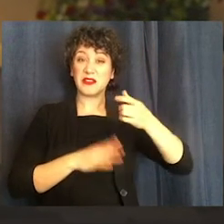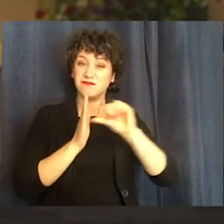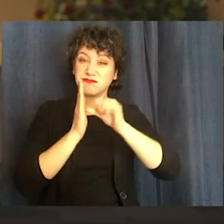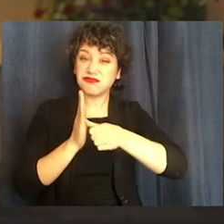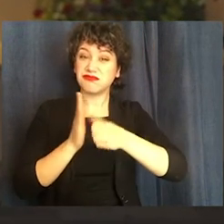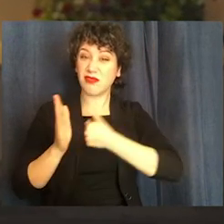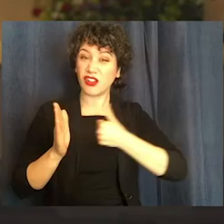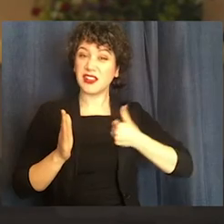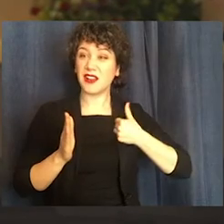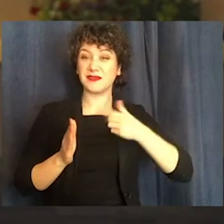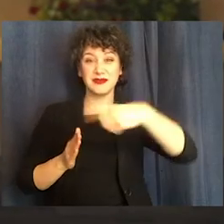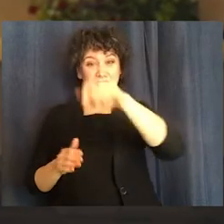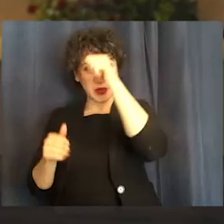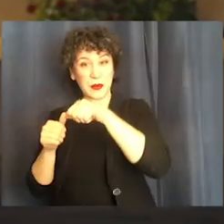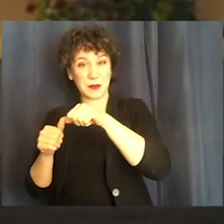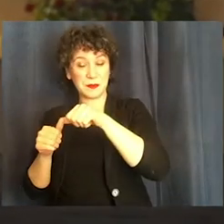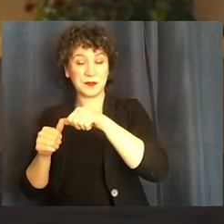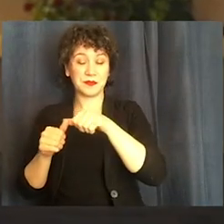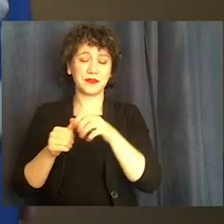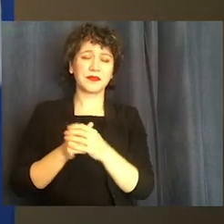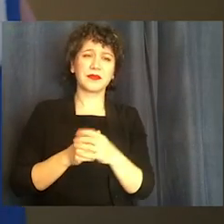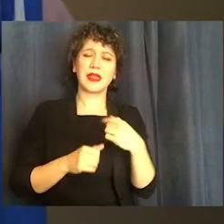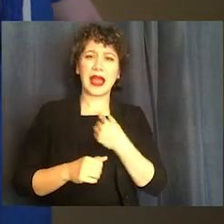I passed the pictures around